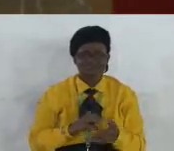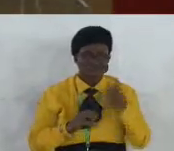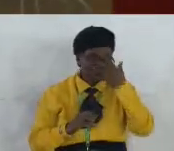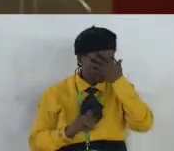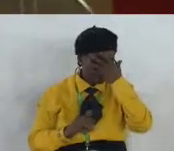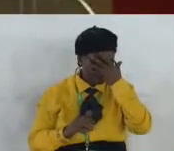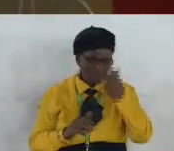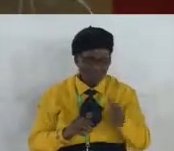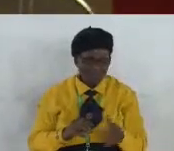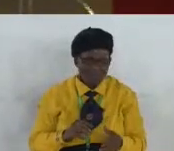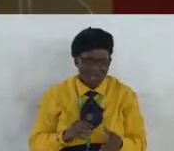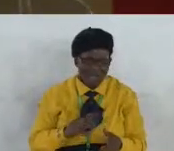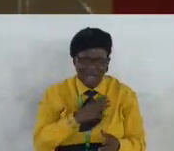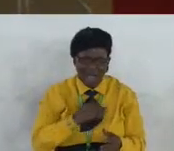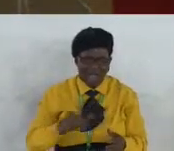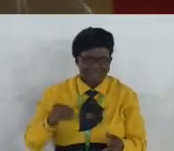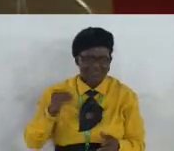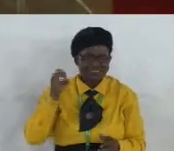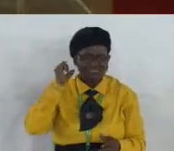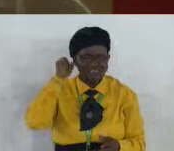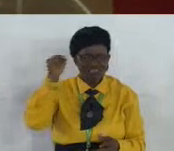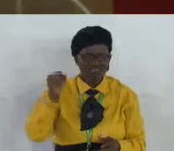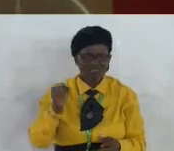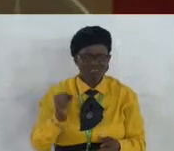And then she became sick.